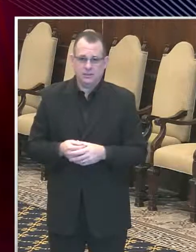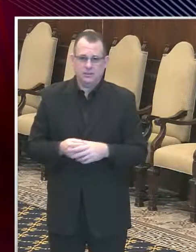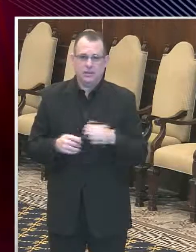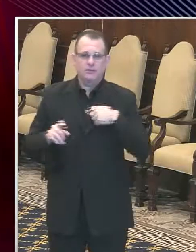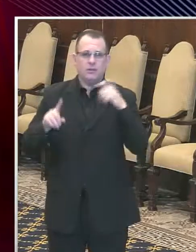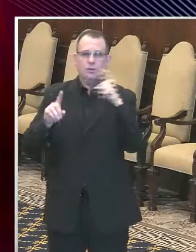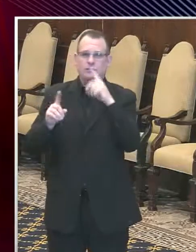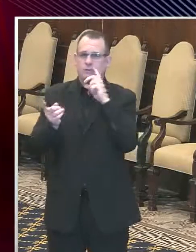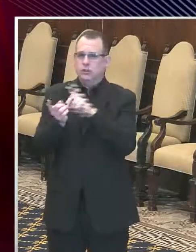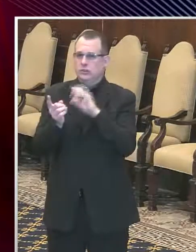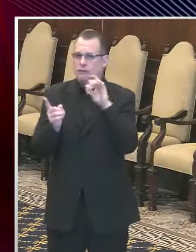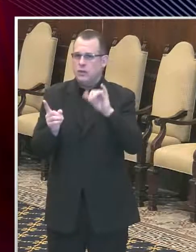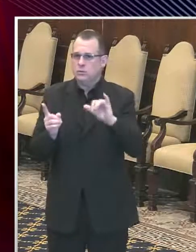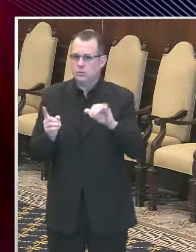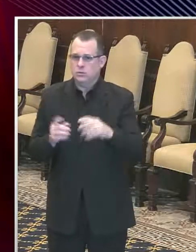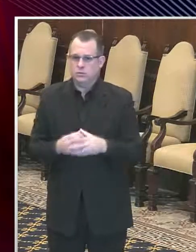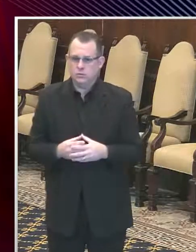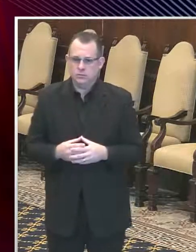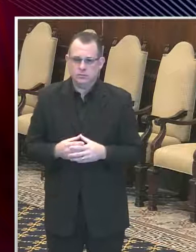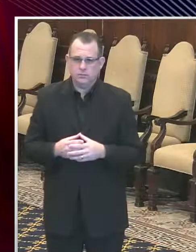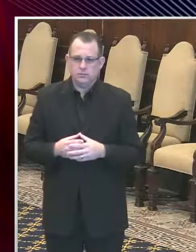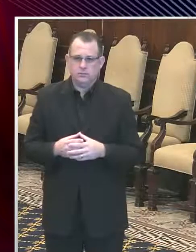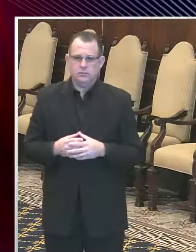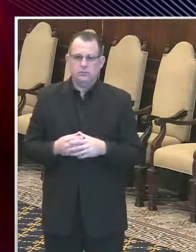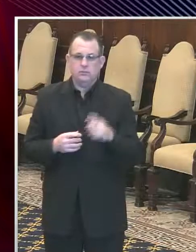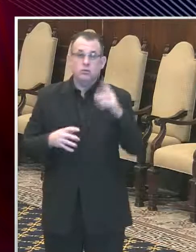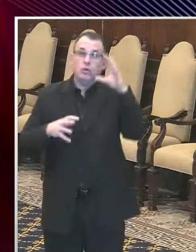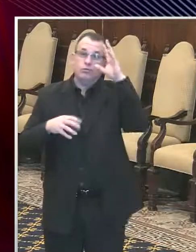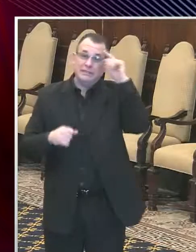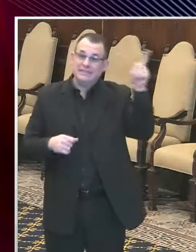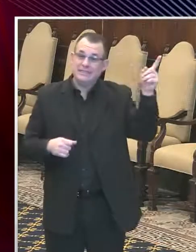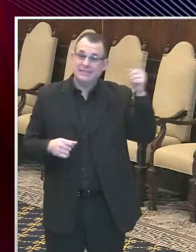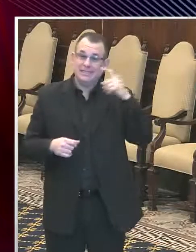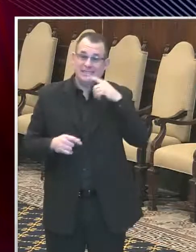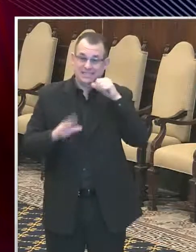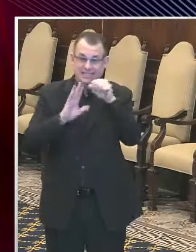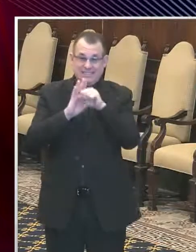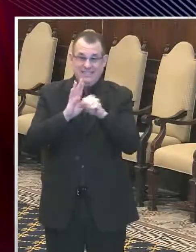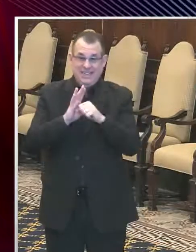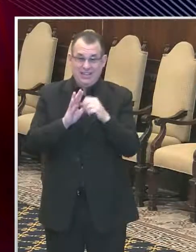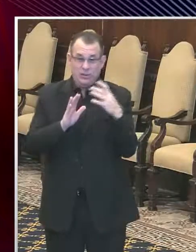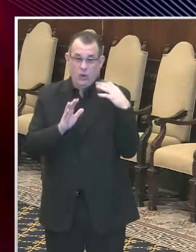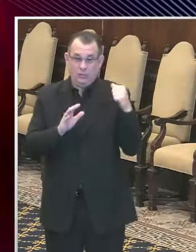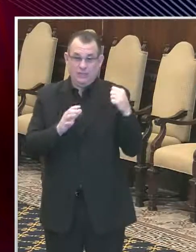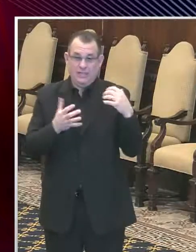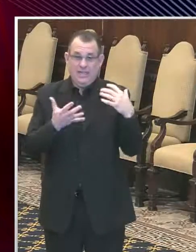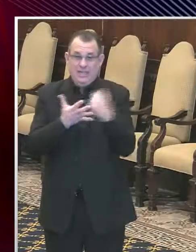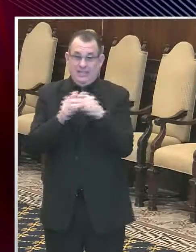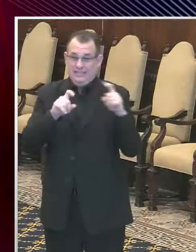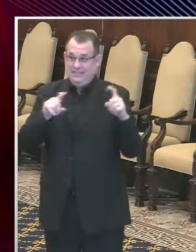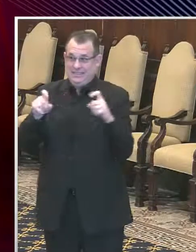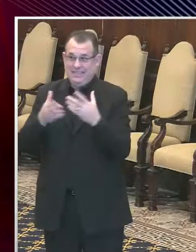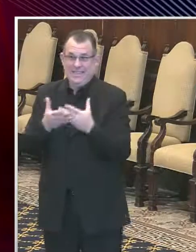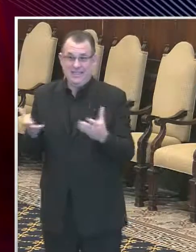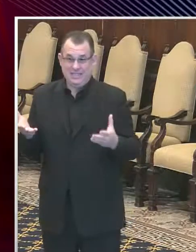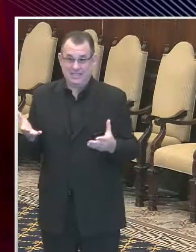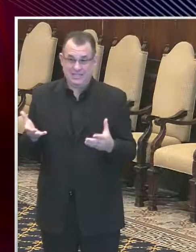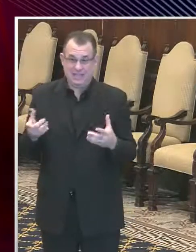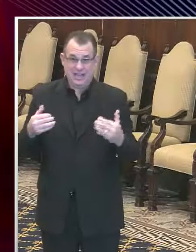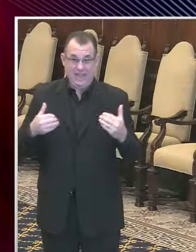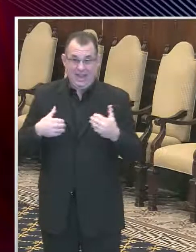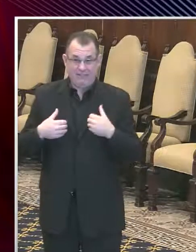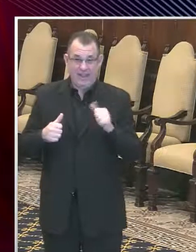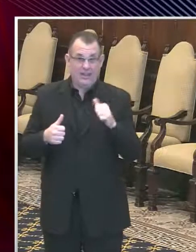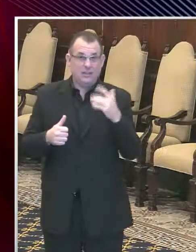as well. Dr. Farley, the president says that states are in charge of getting testing supplies. Have you had any luck getting supplies from the